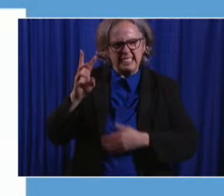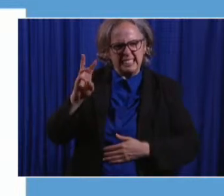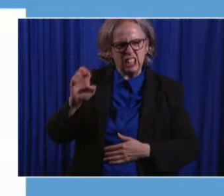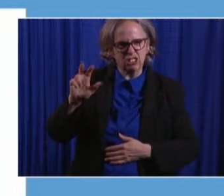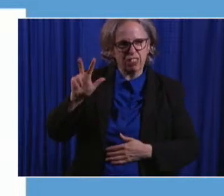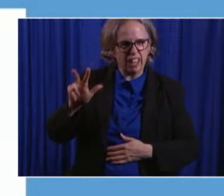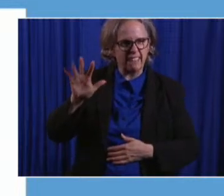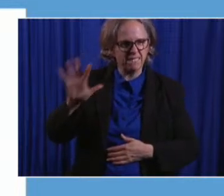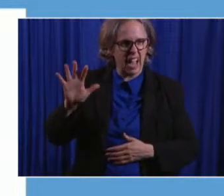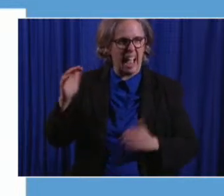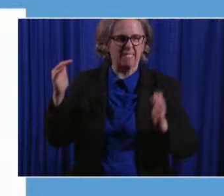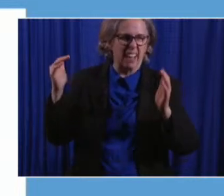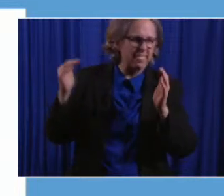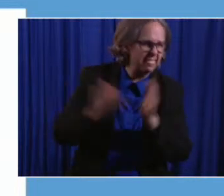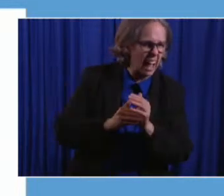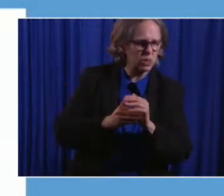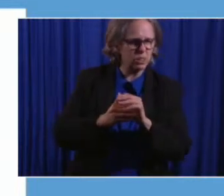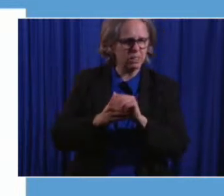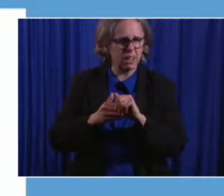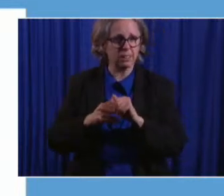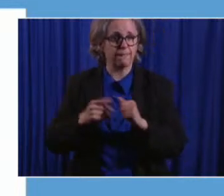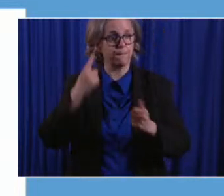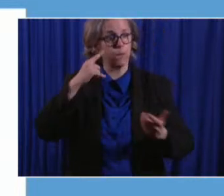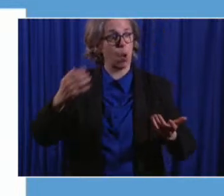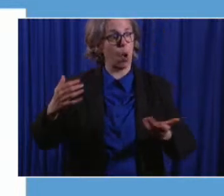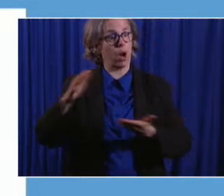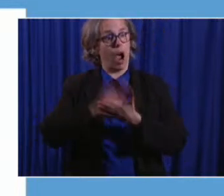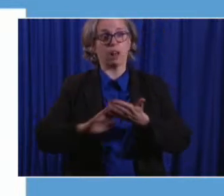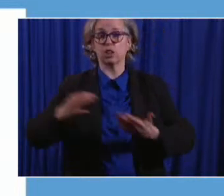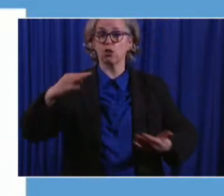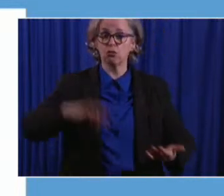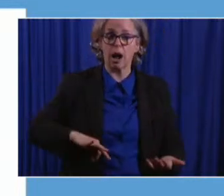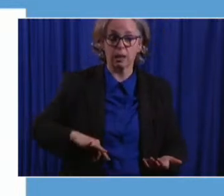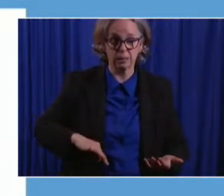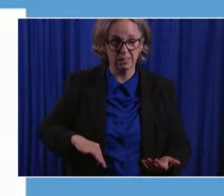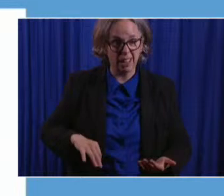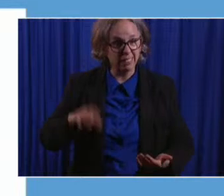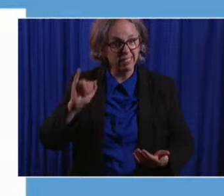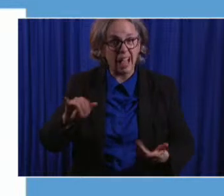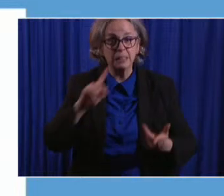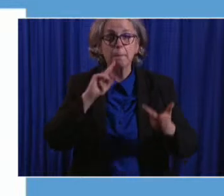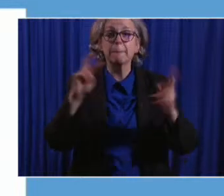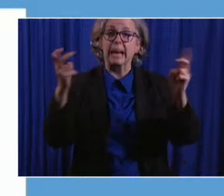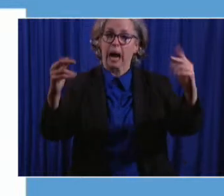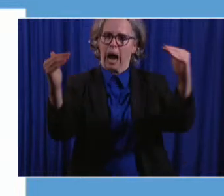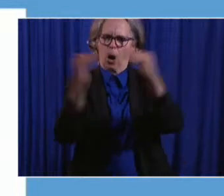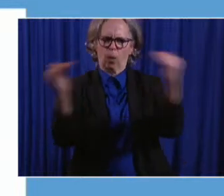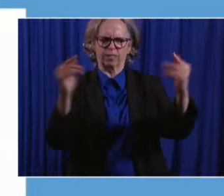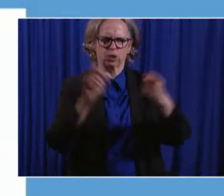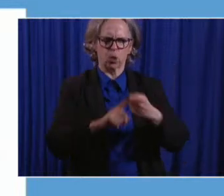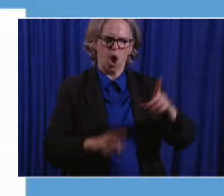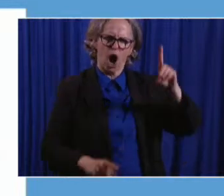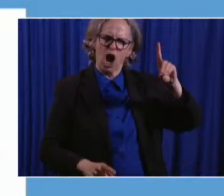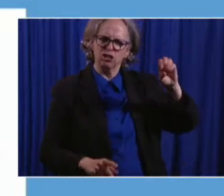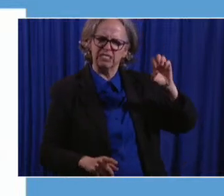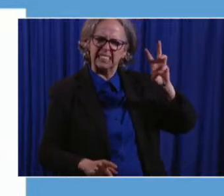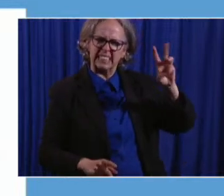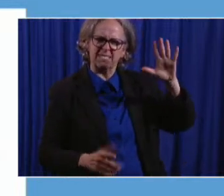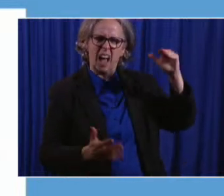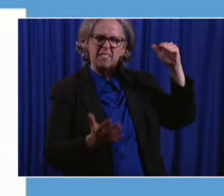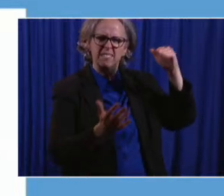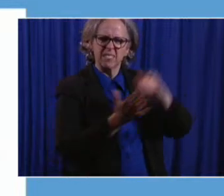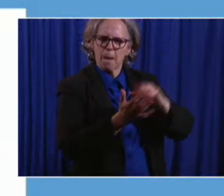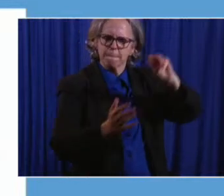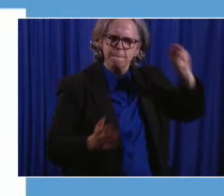645,075 college credits. That is equivalent to $165 million in free